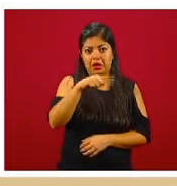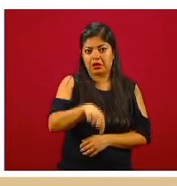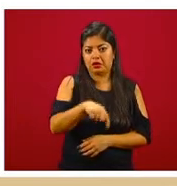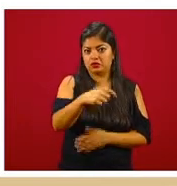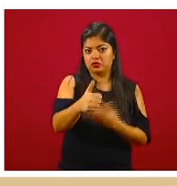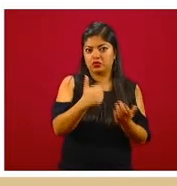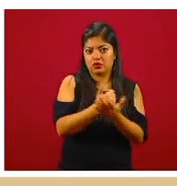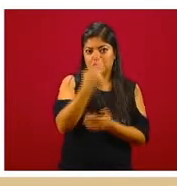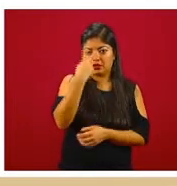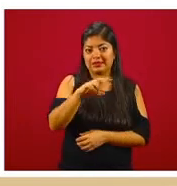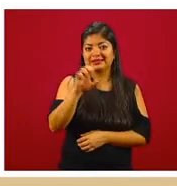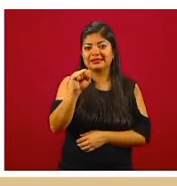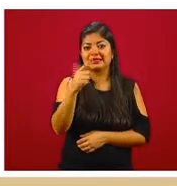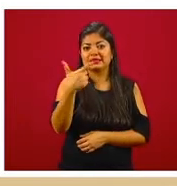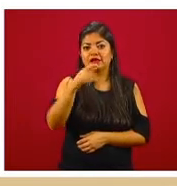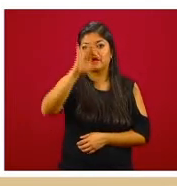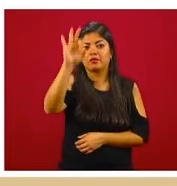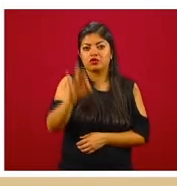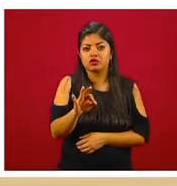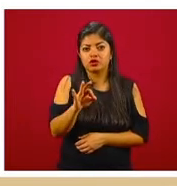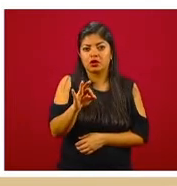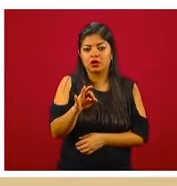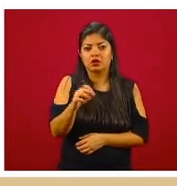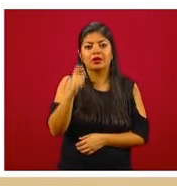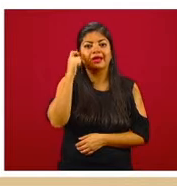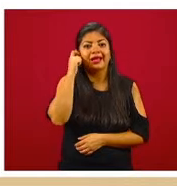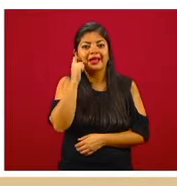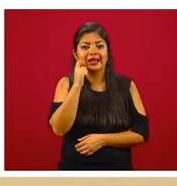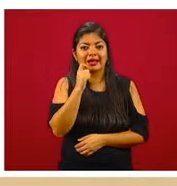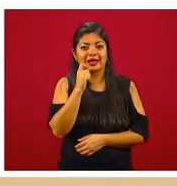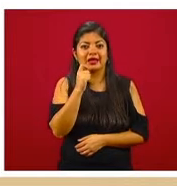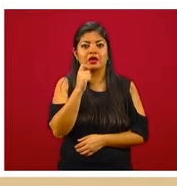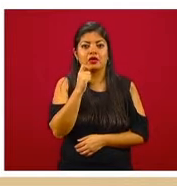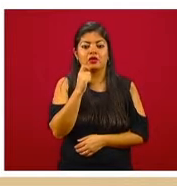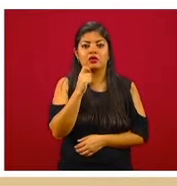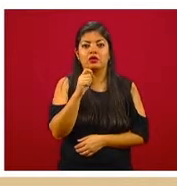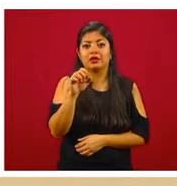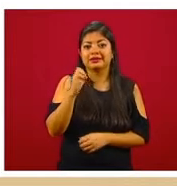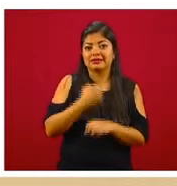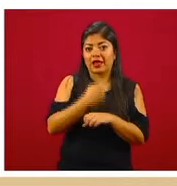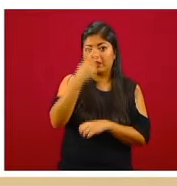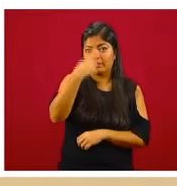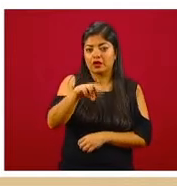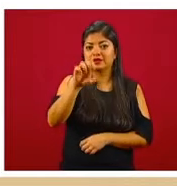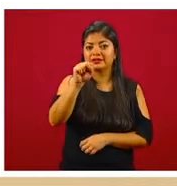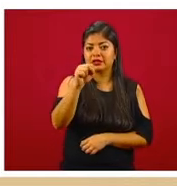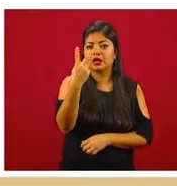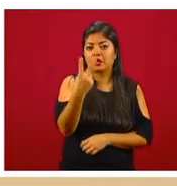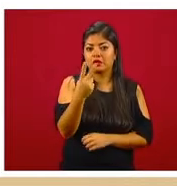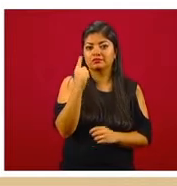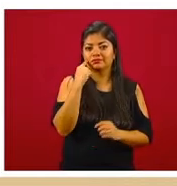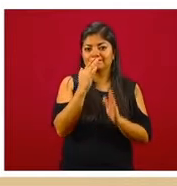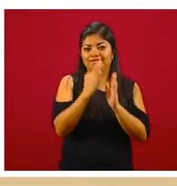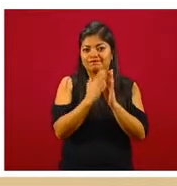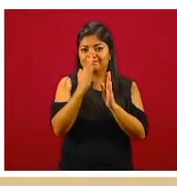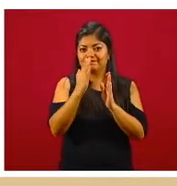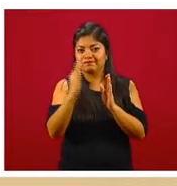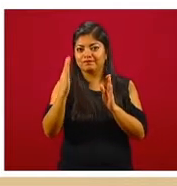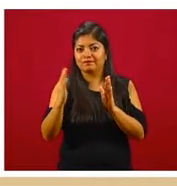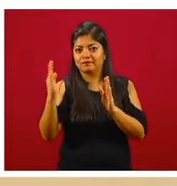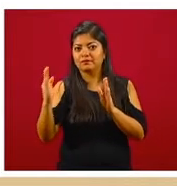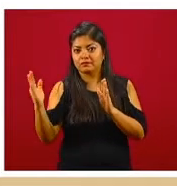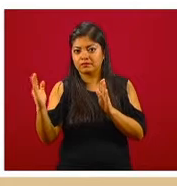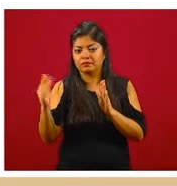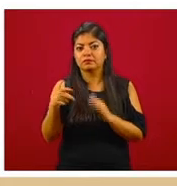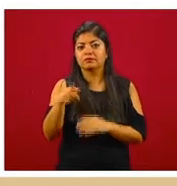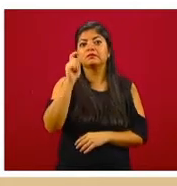state, México, 68% 67% of para Guerrero, occupation el for Estado de Mexico México City, con 62 67% y for así Guerrero, sucesivamente. 67,